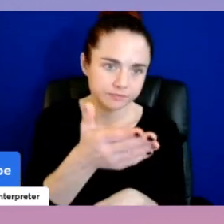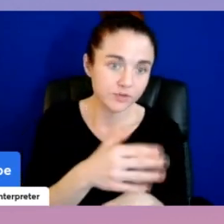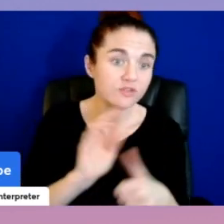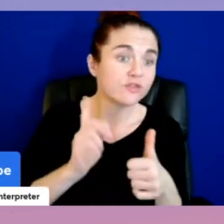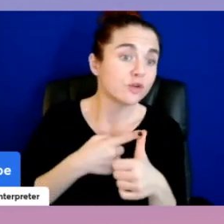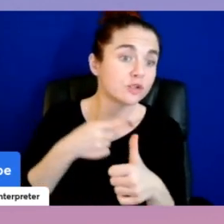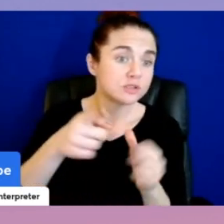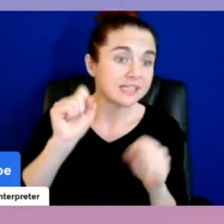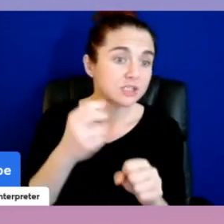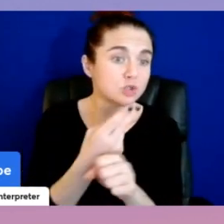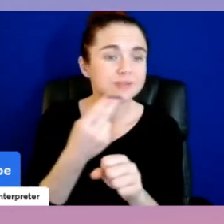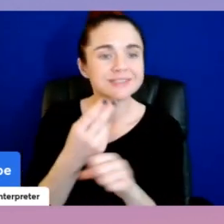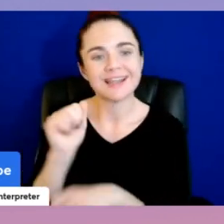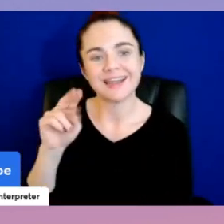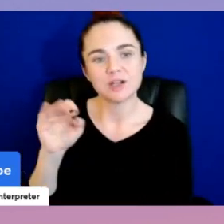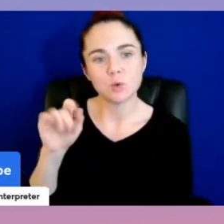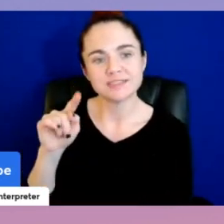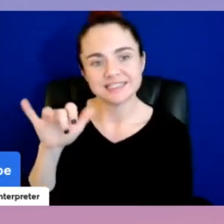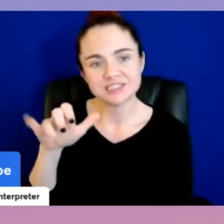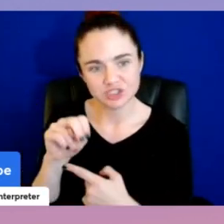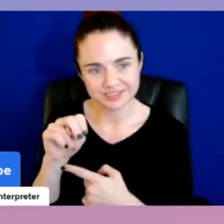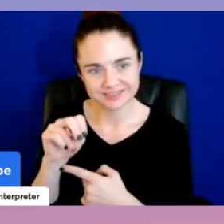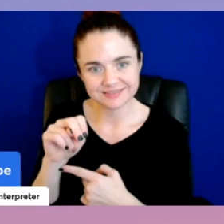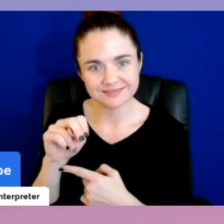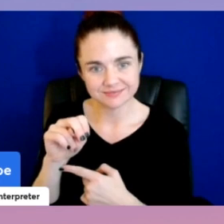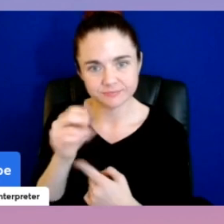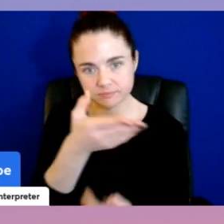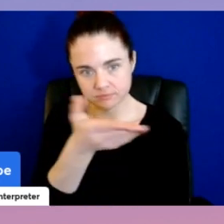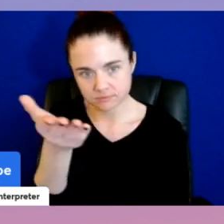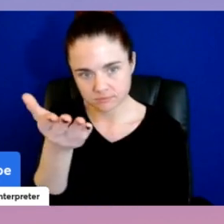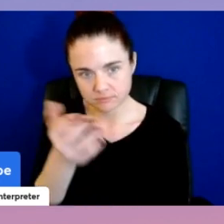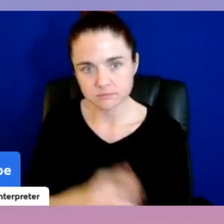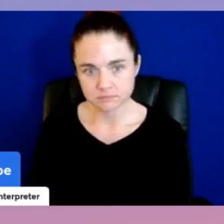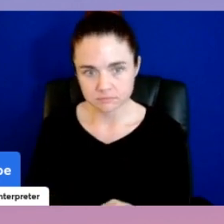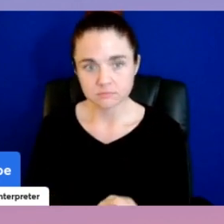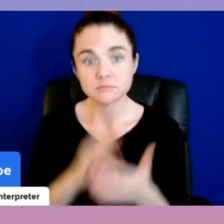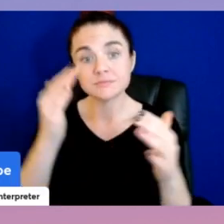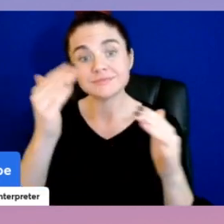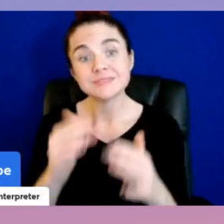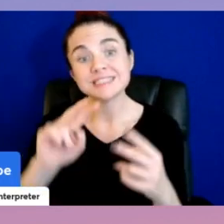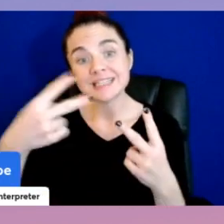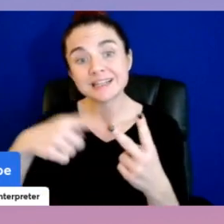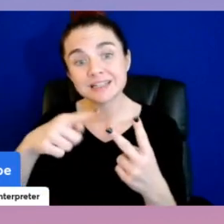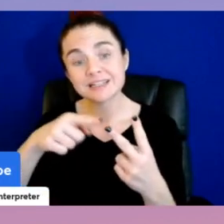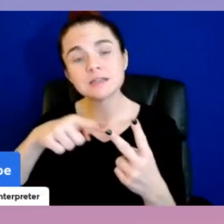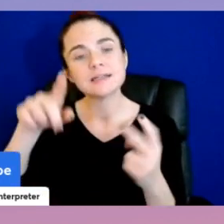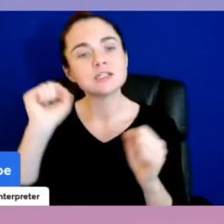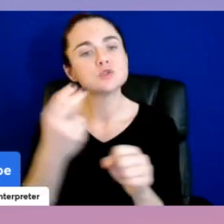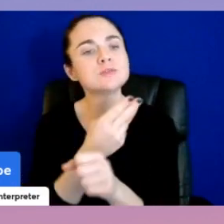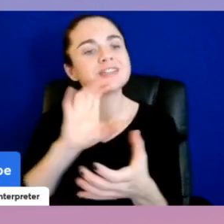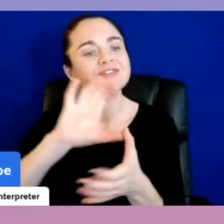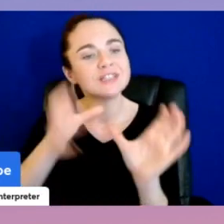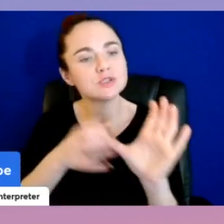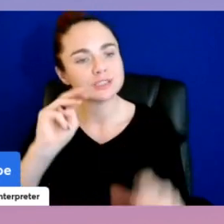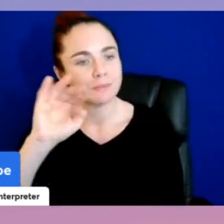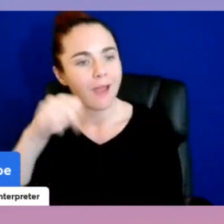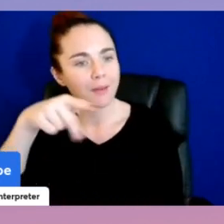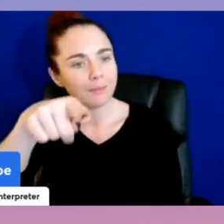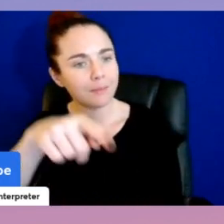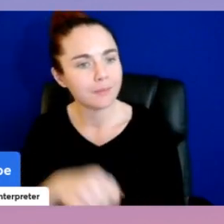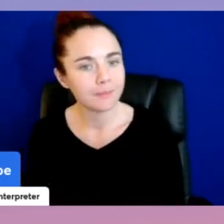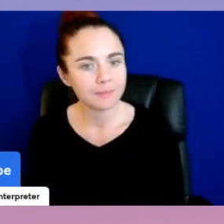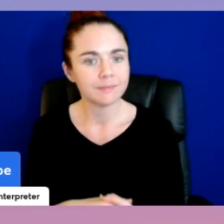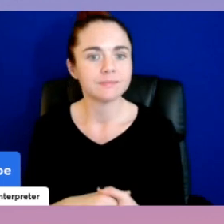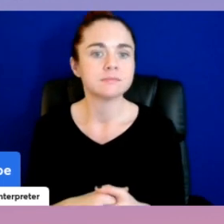one is using annotation, agent inject secret annotation. The second method is to use a configuration map. So a